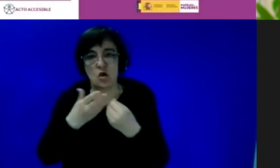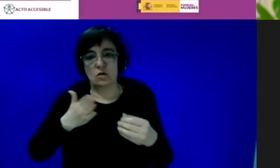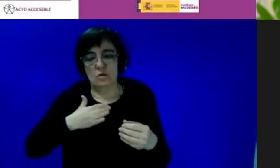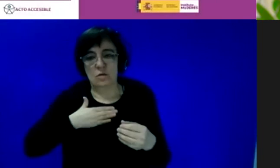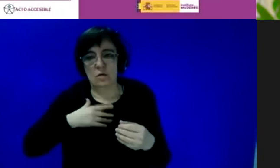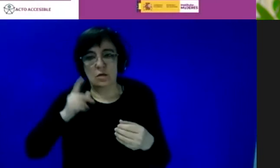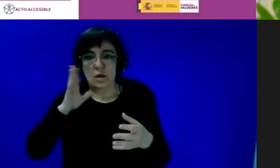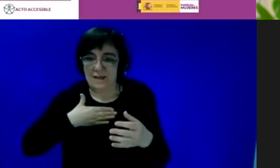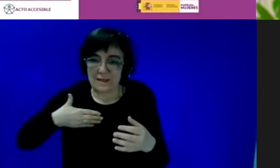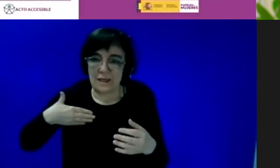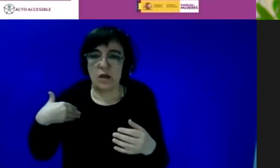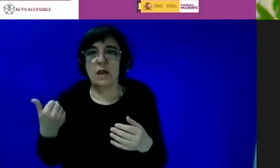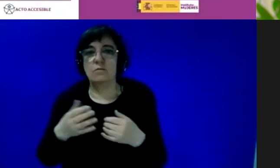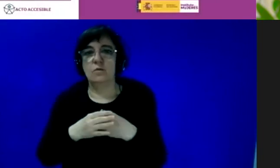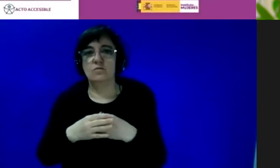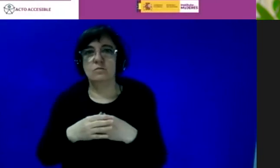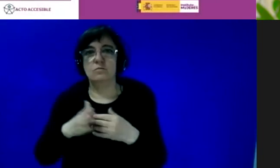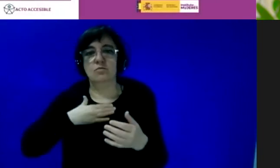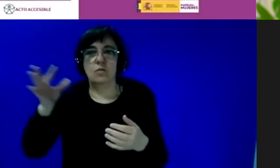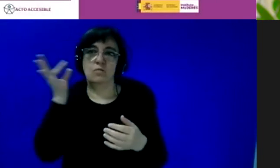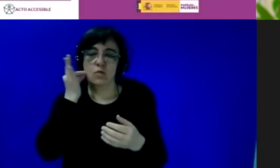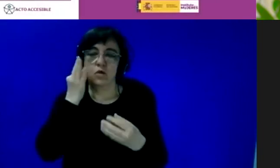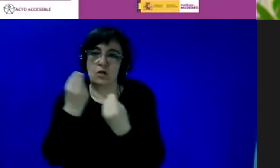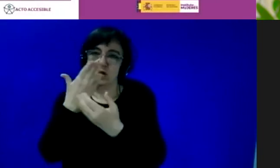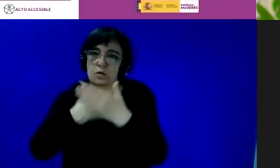where there are refugees.